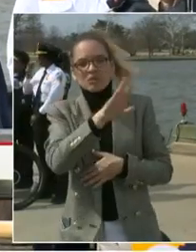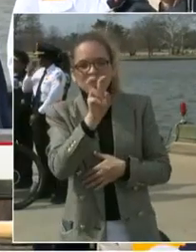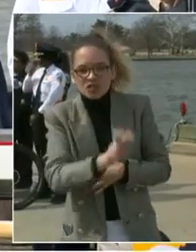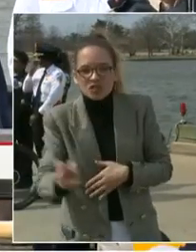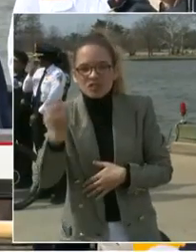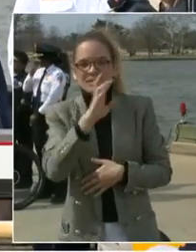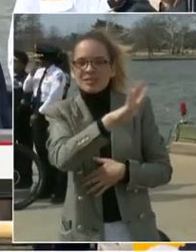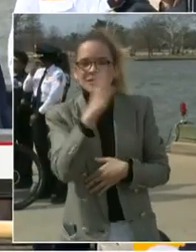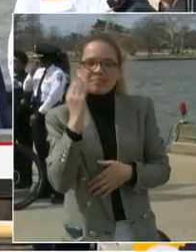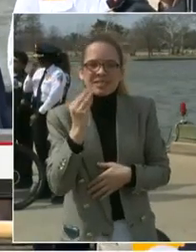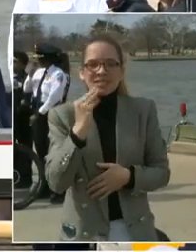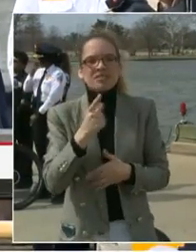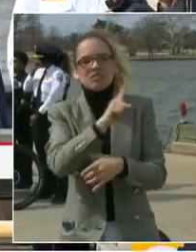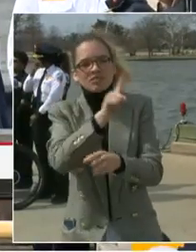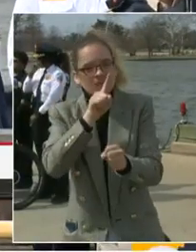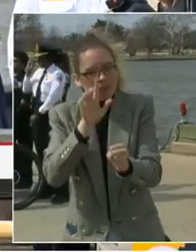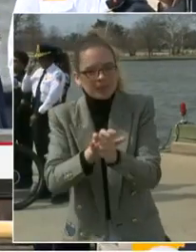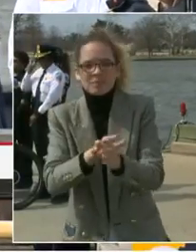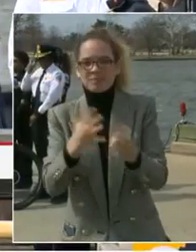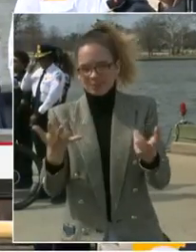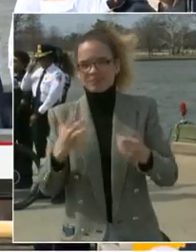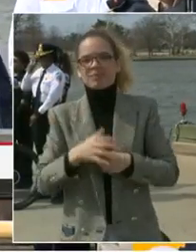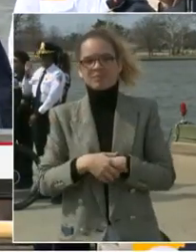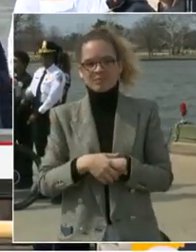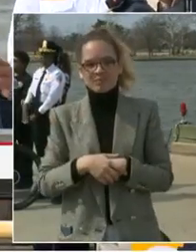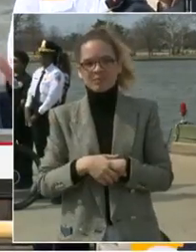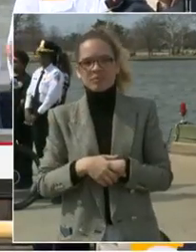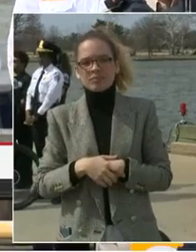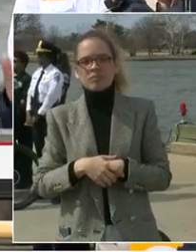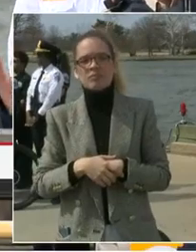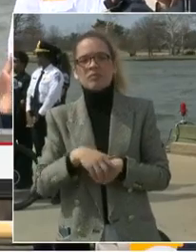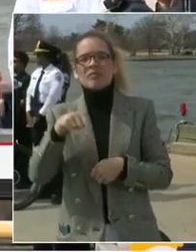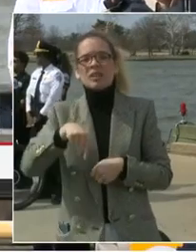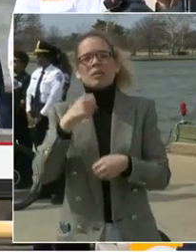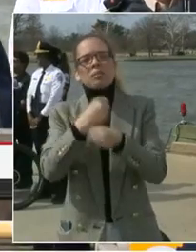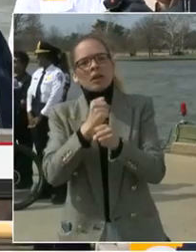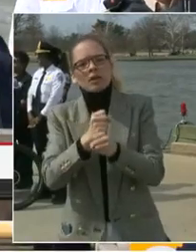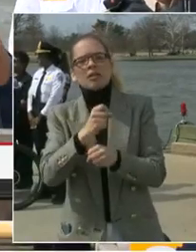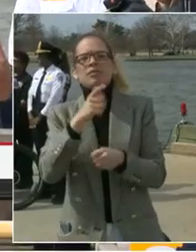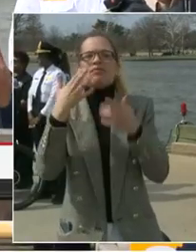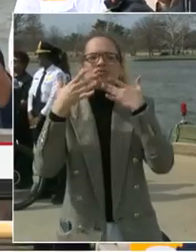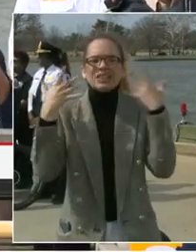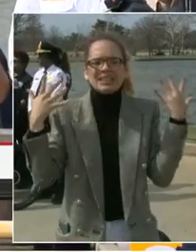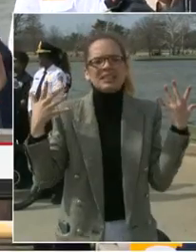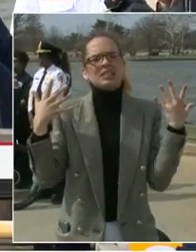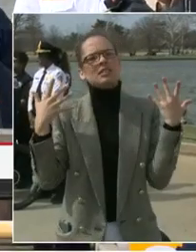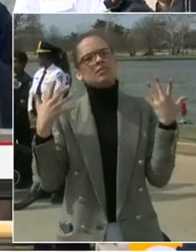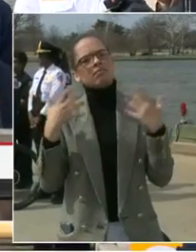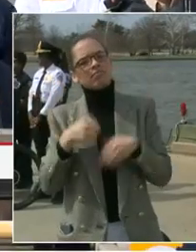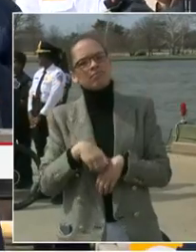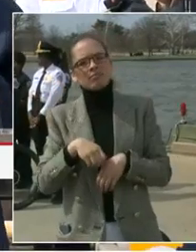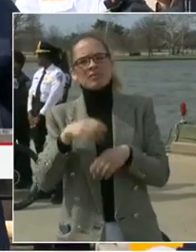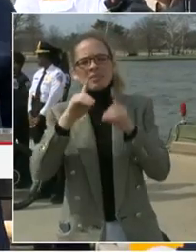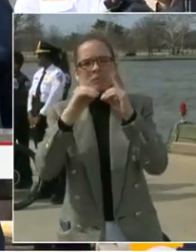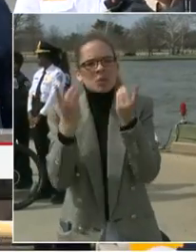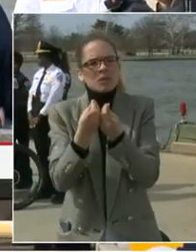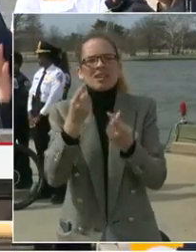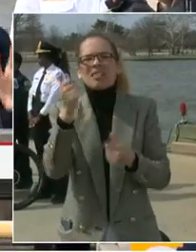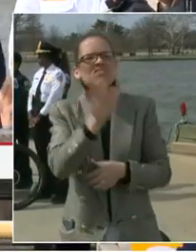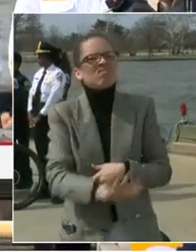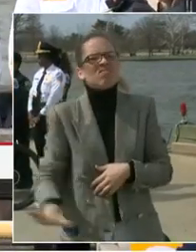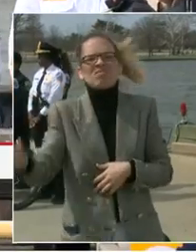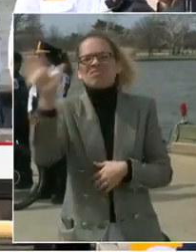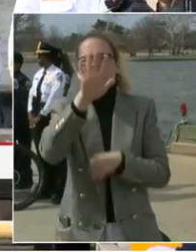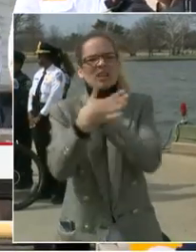our commitment to making MPD the most diverse department anywhere in the country.